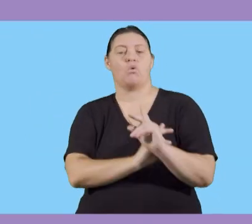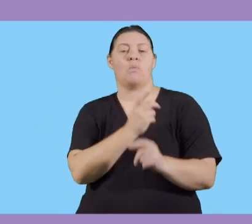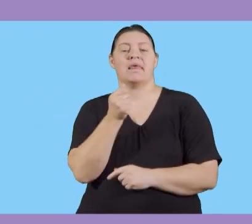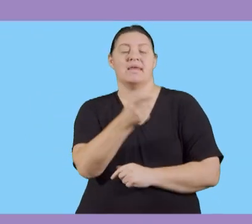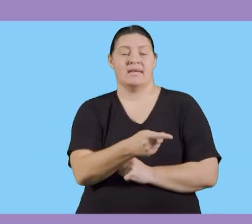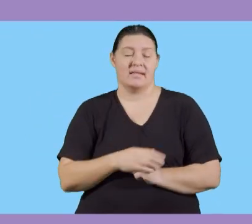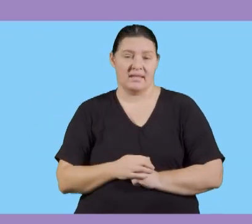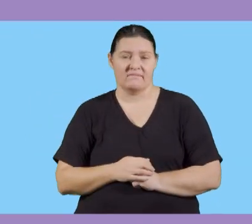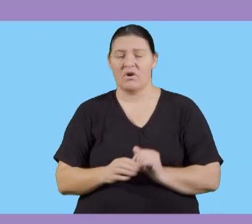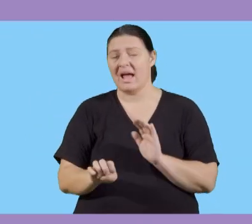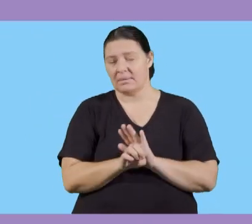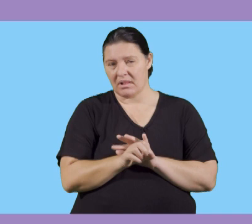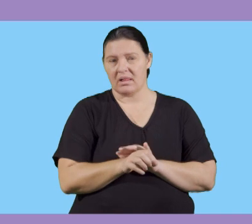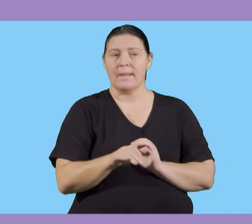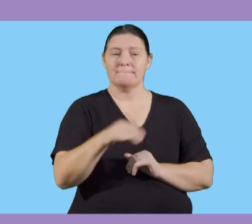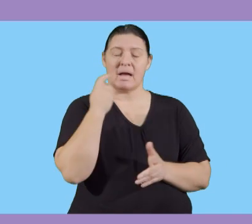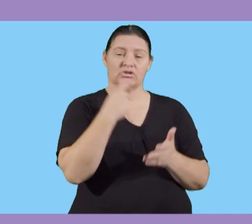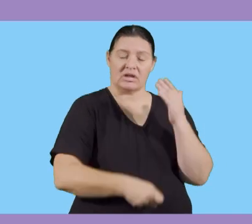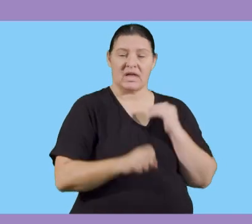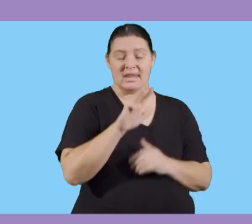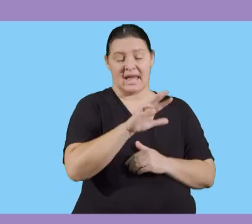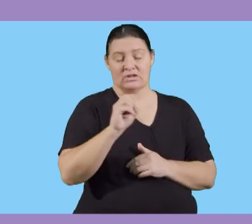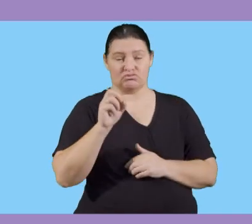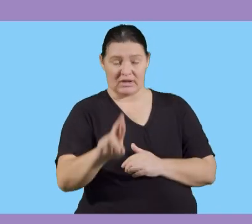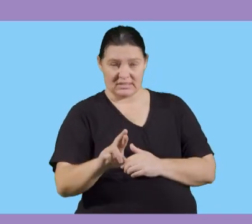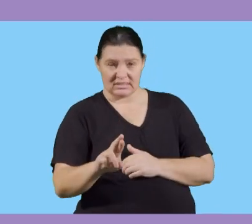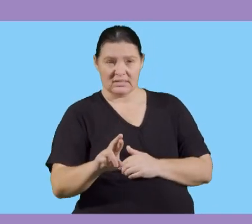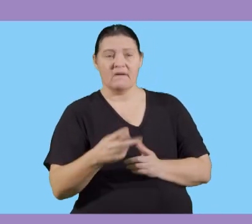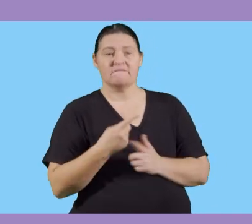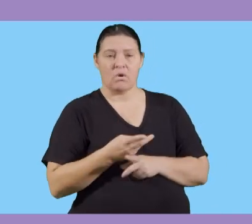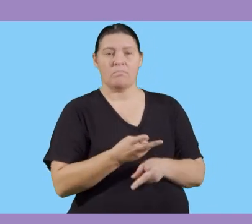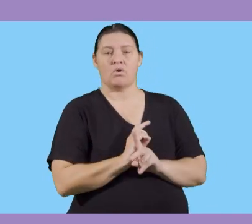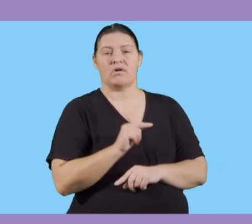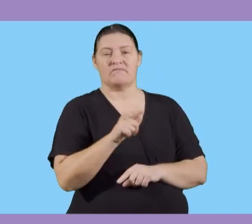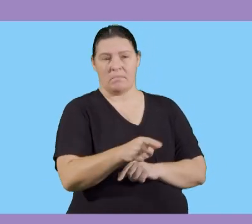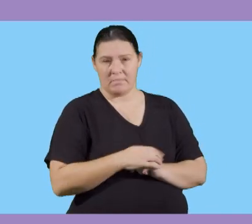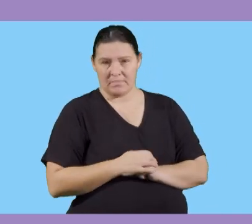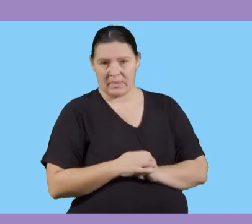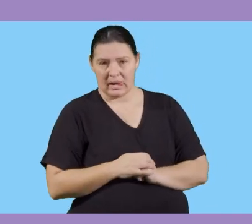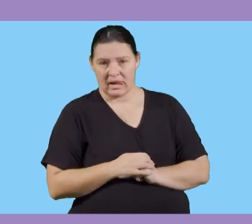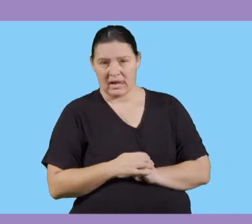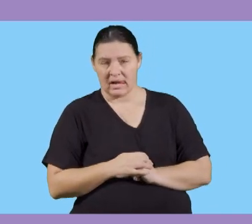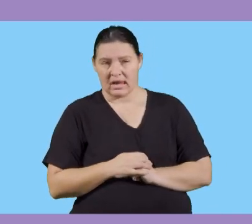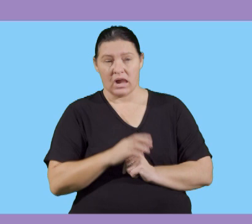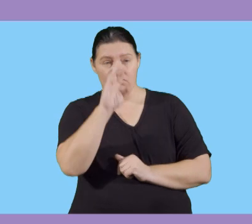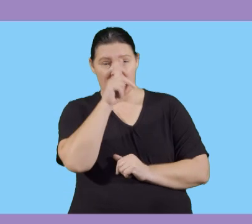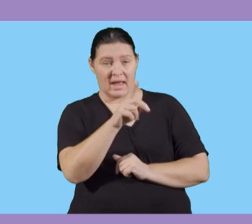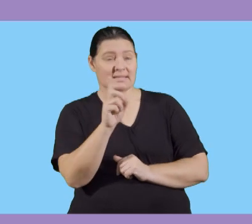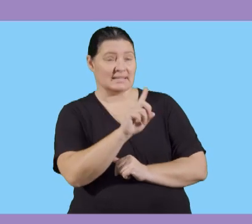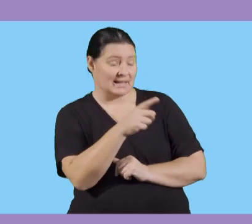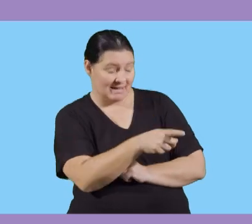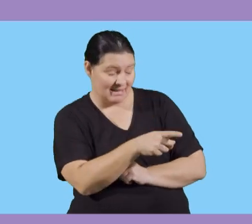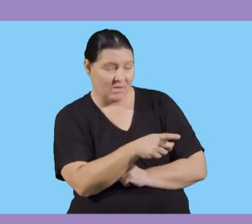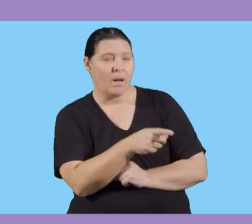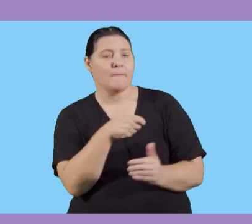For example, when the bank charges 900 rands for borrowing money from them. So remember Delisile, she paid